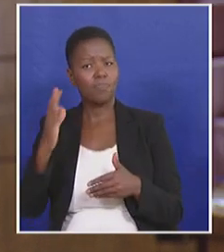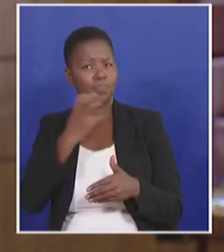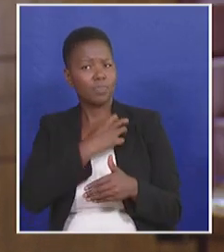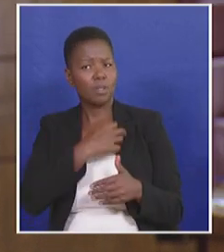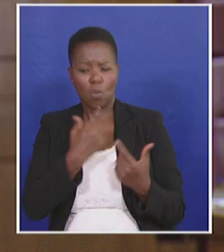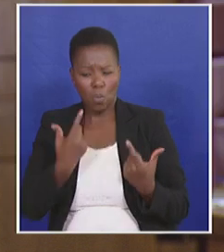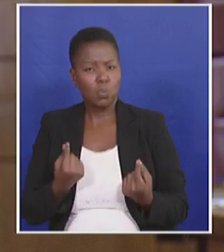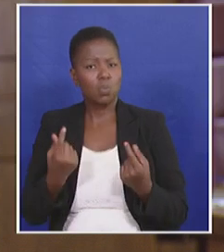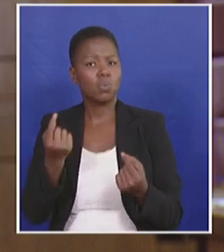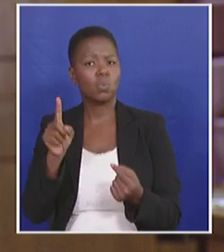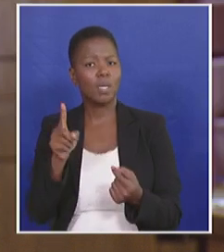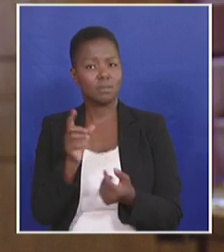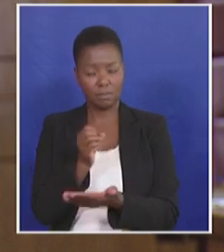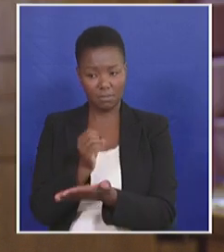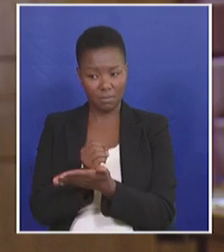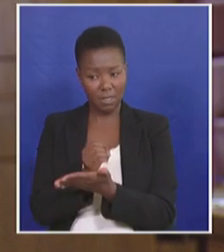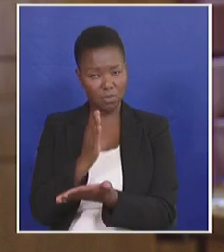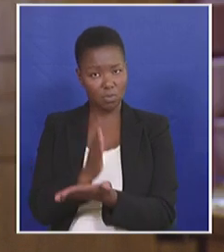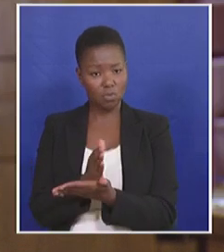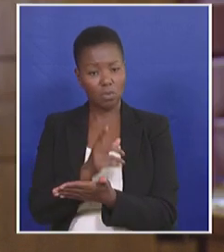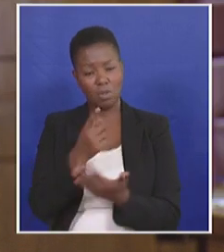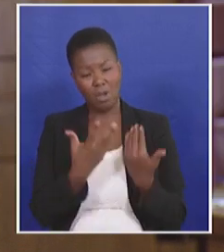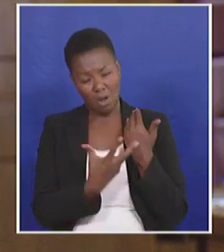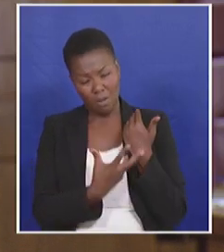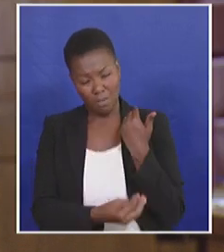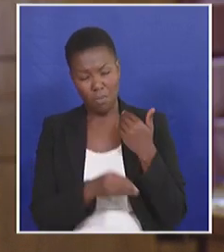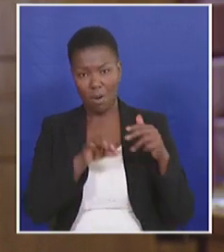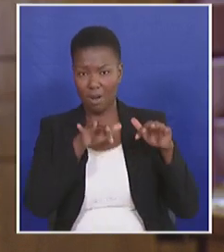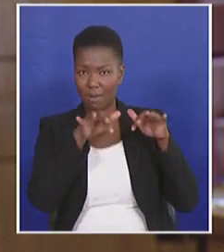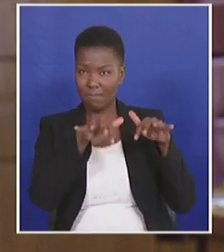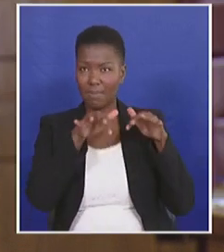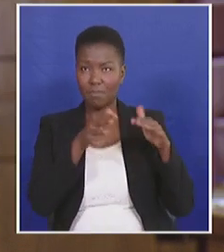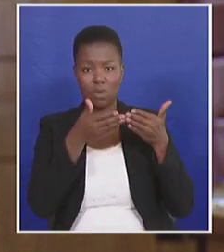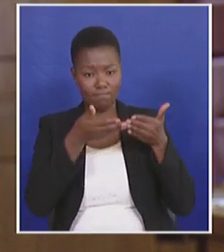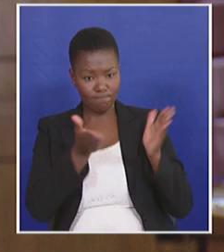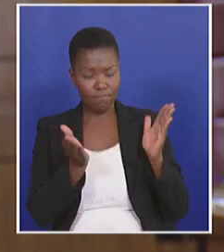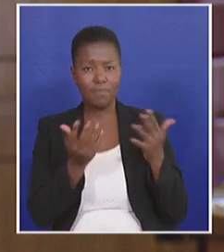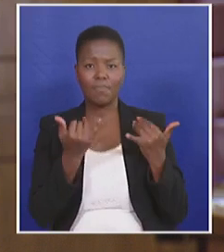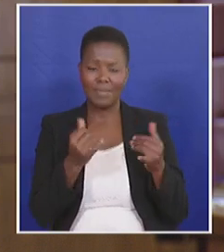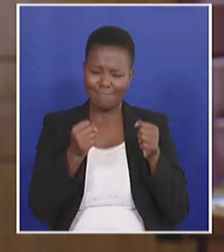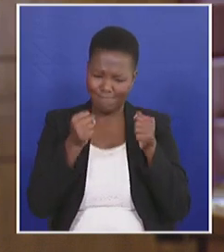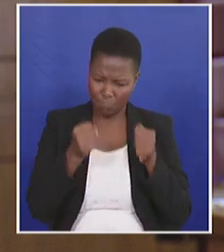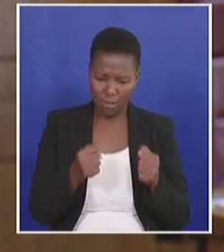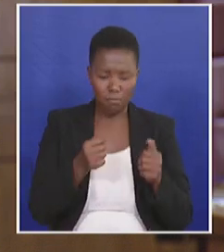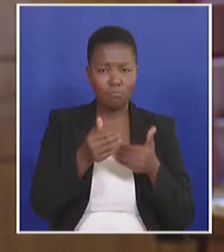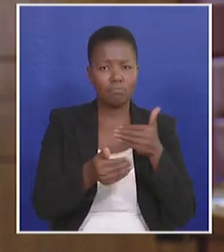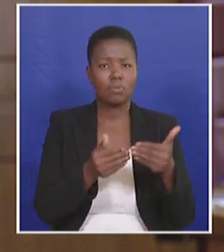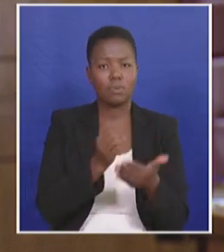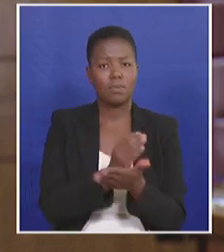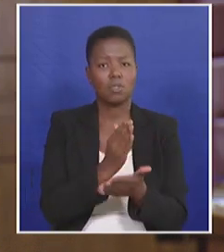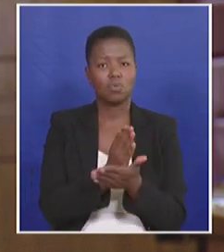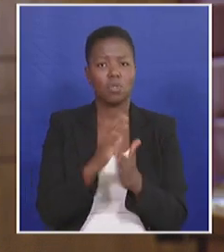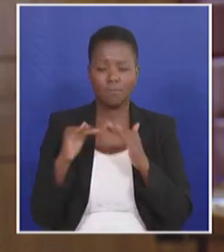this House to guarantee to those poor people out there that there's a strict measures to ensure that we keep this uneven